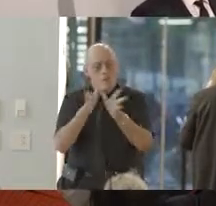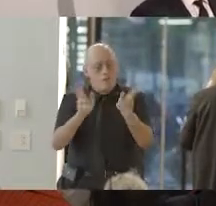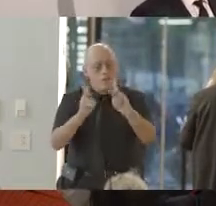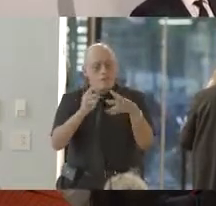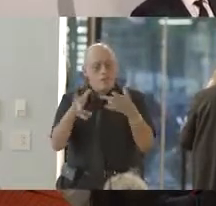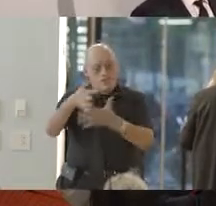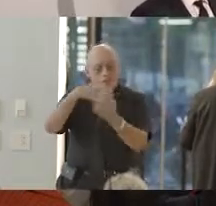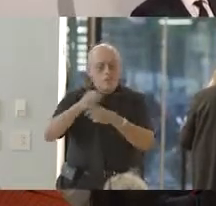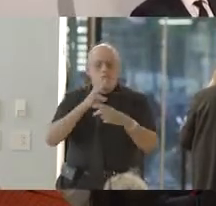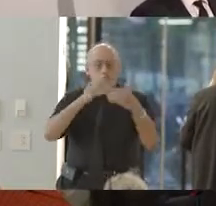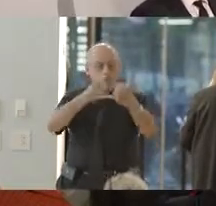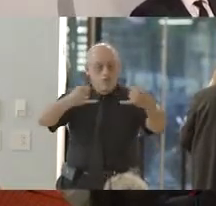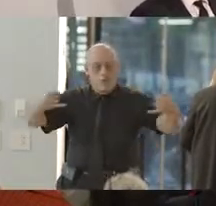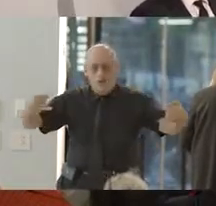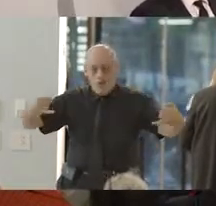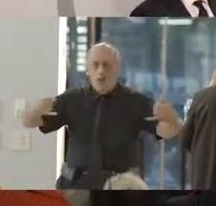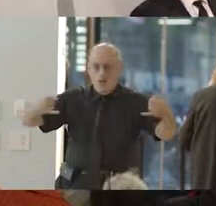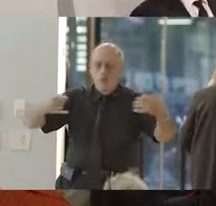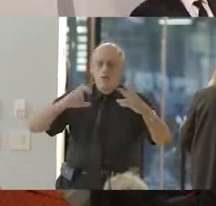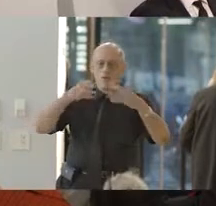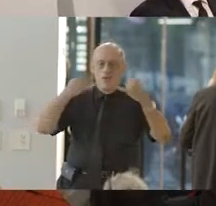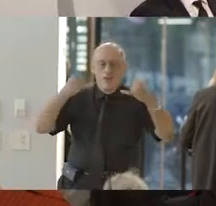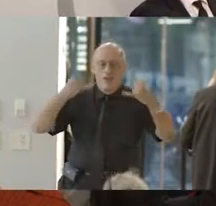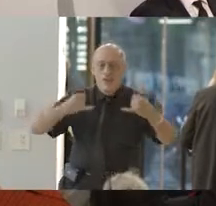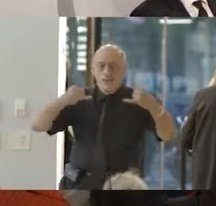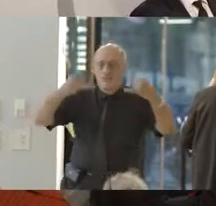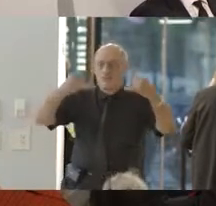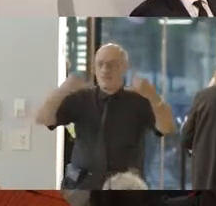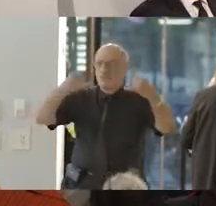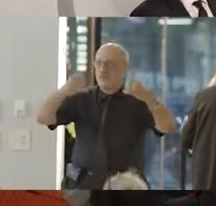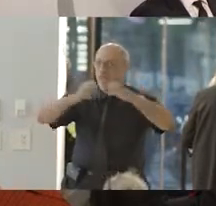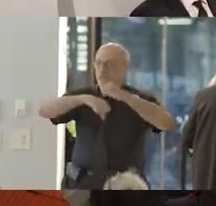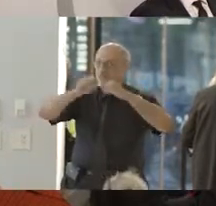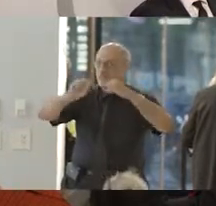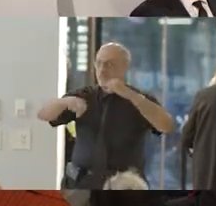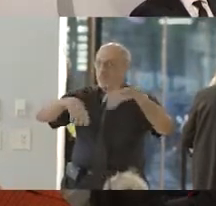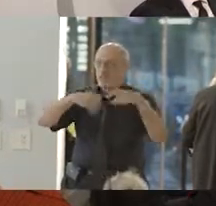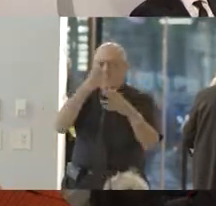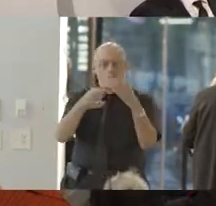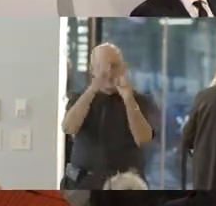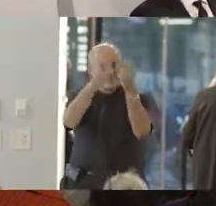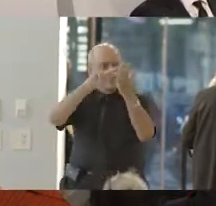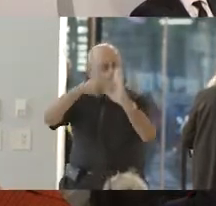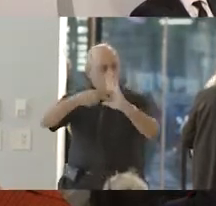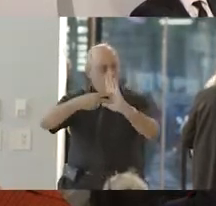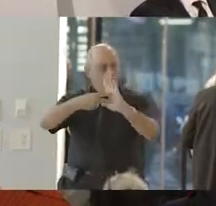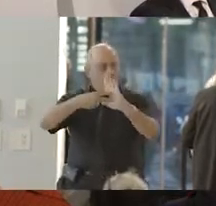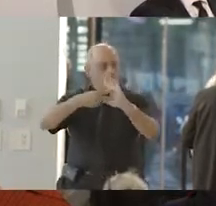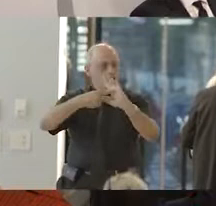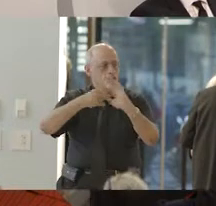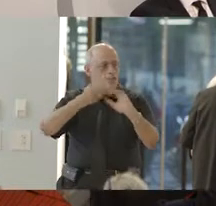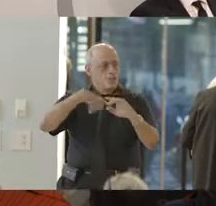edge, and to really, extend the sort of artist intent of Mary Miss, who we are in